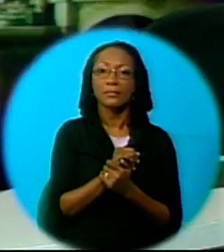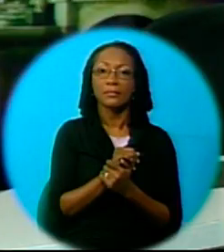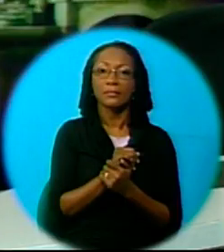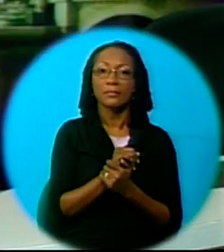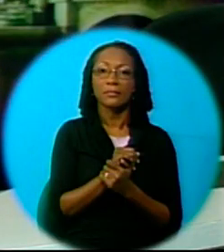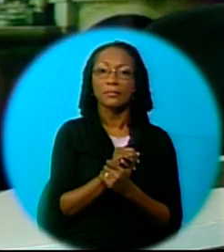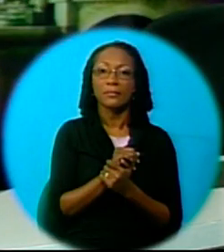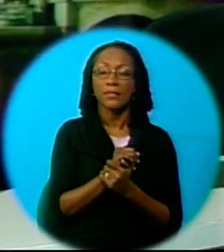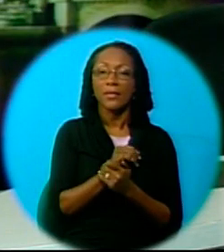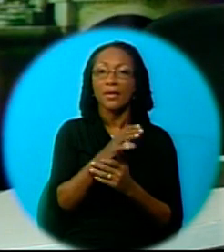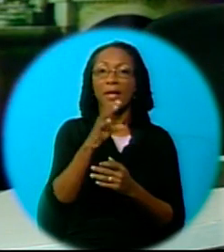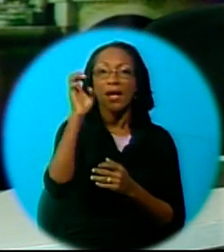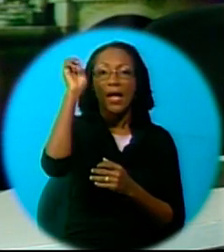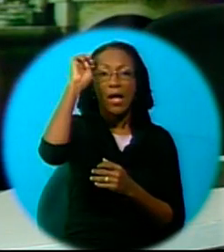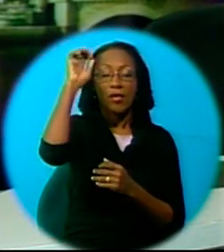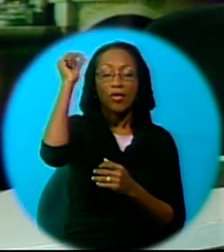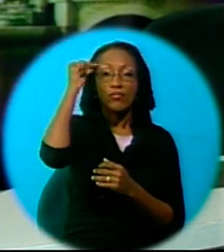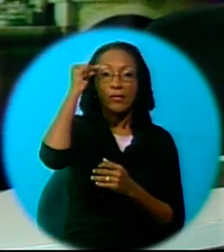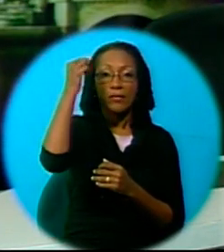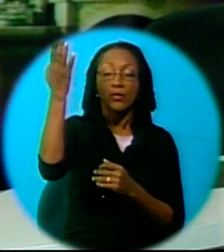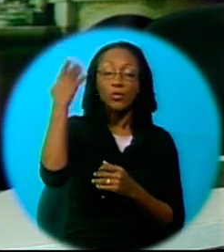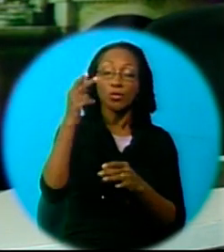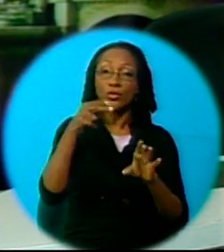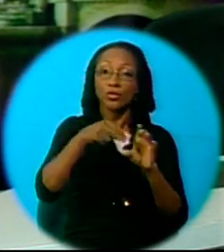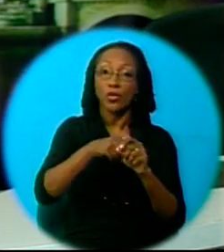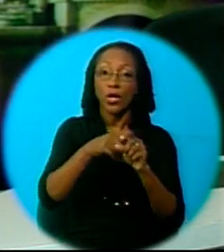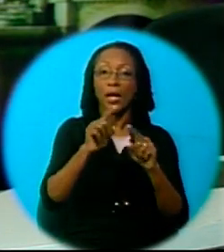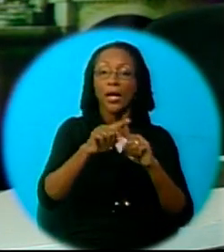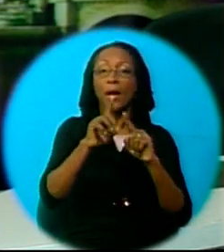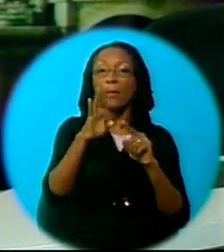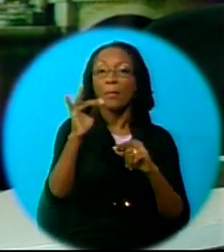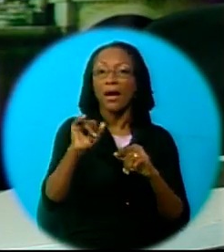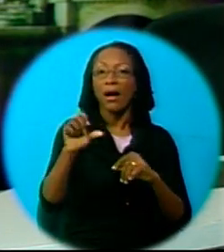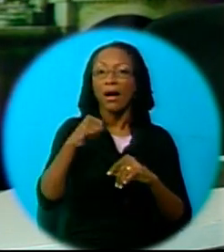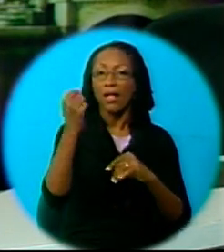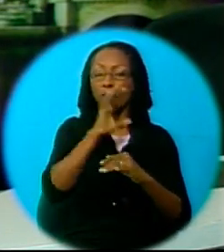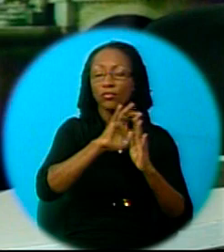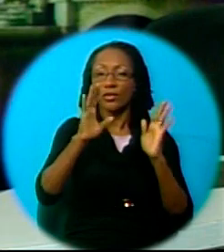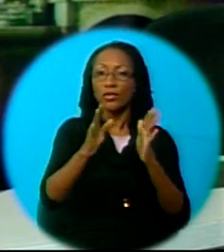joined by other Christians fervently praying for the island's education system.